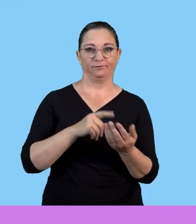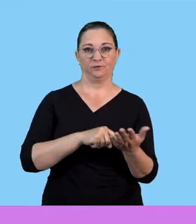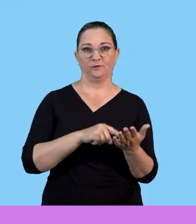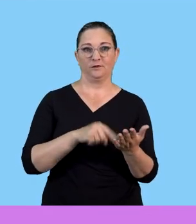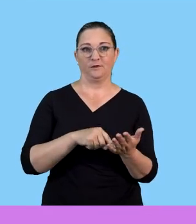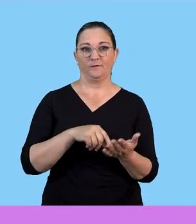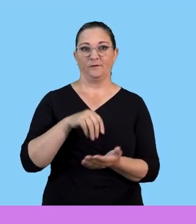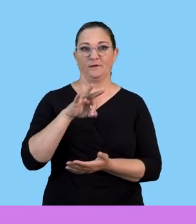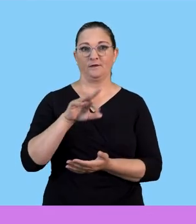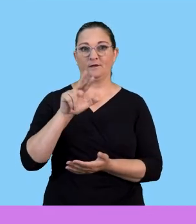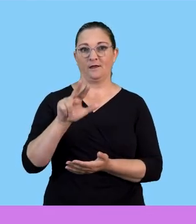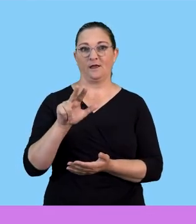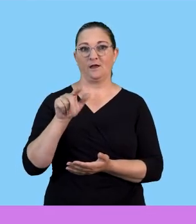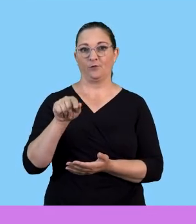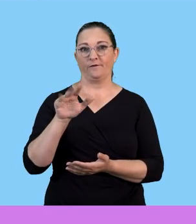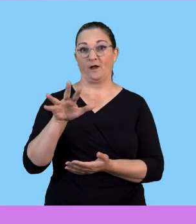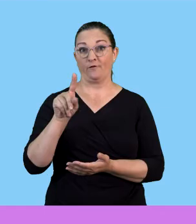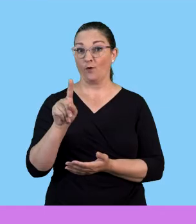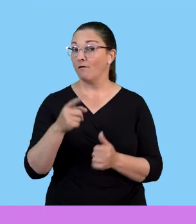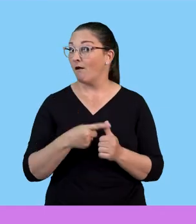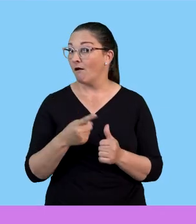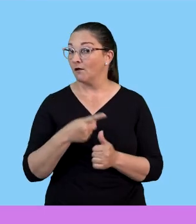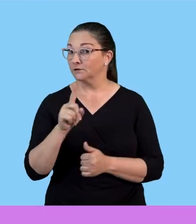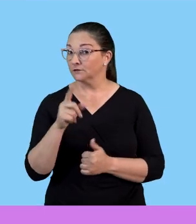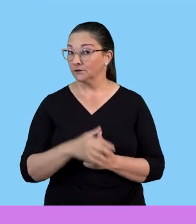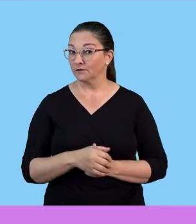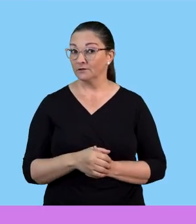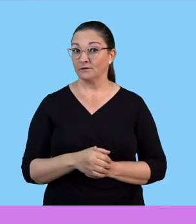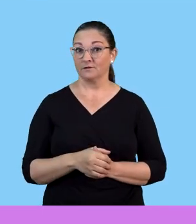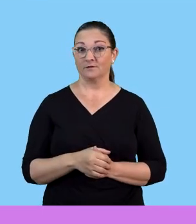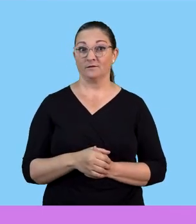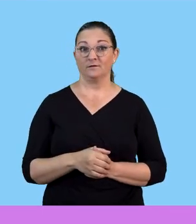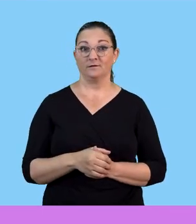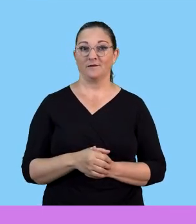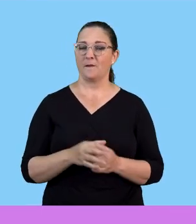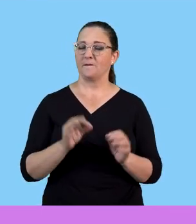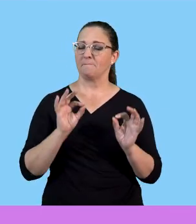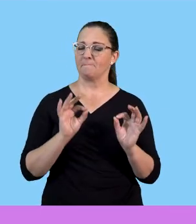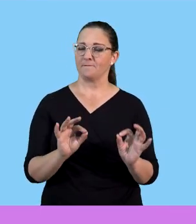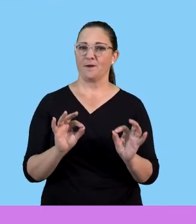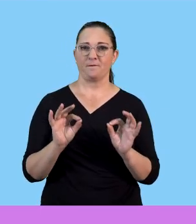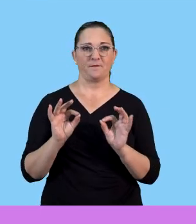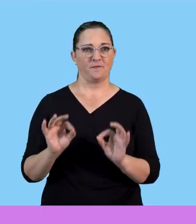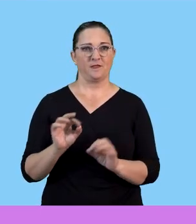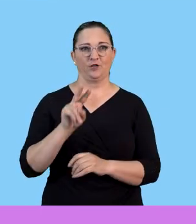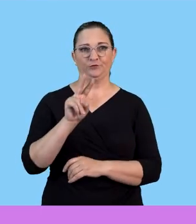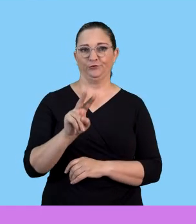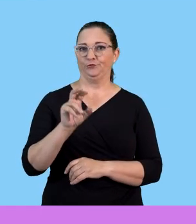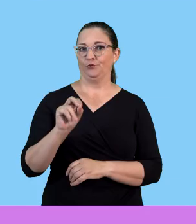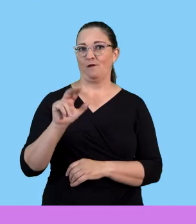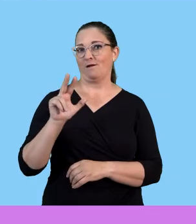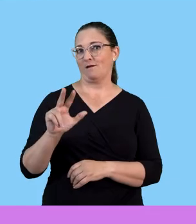169.65 plus 38.51, and your answer there is